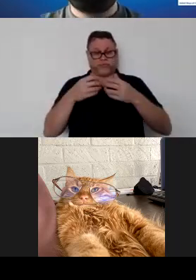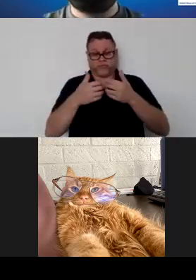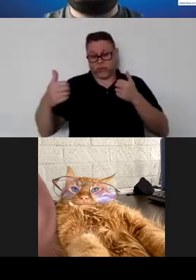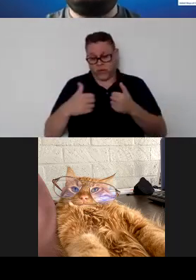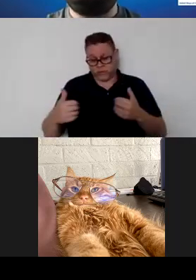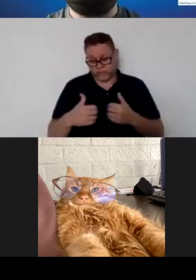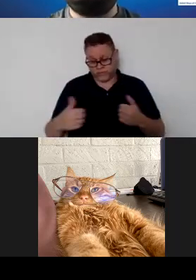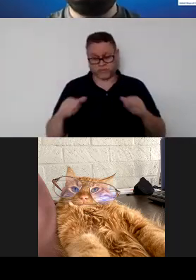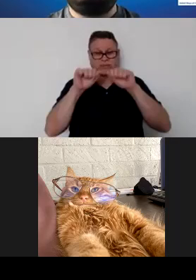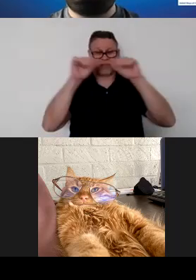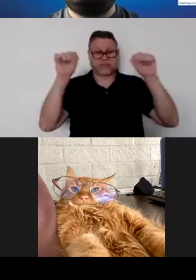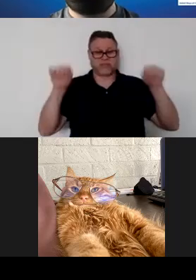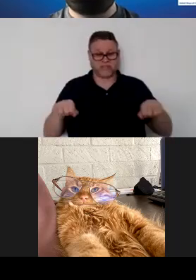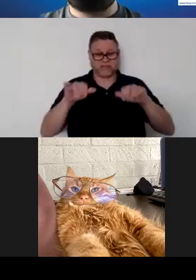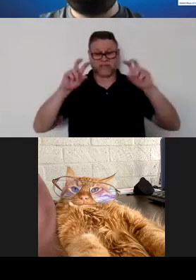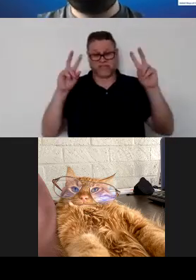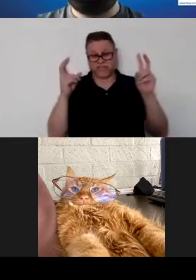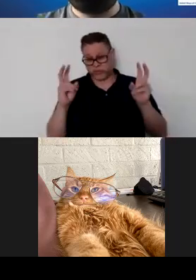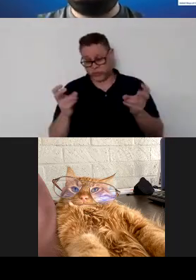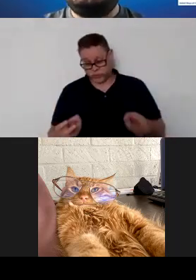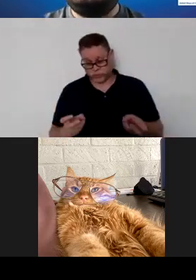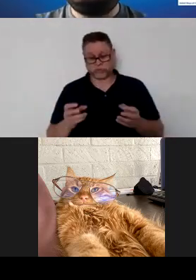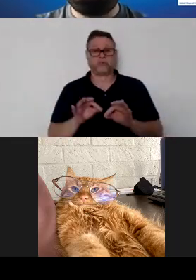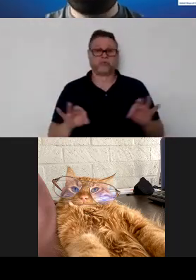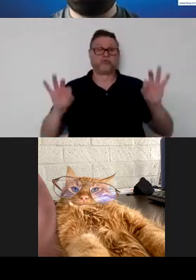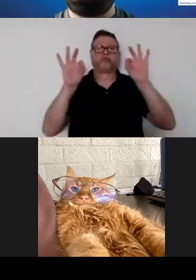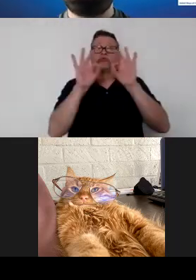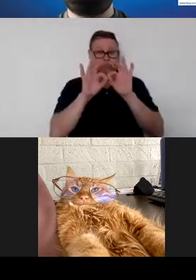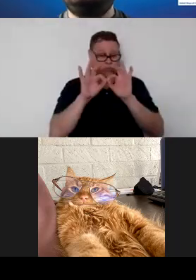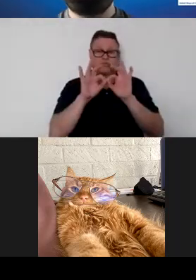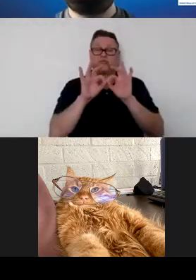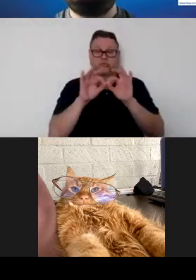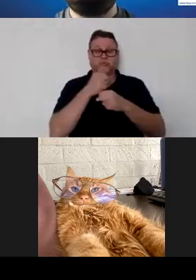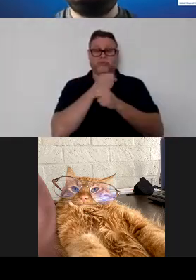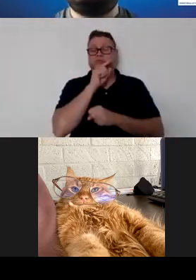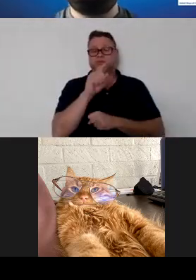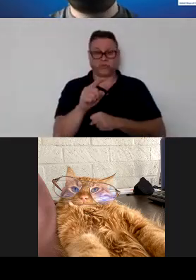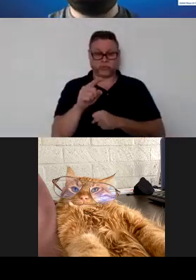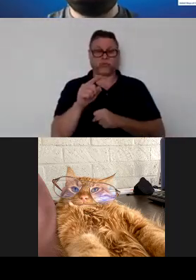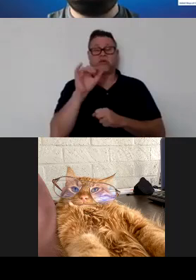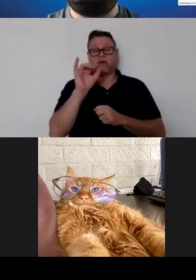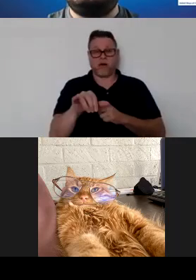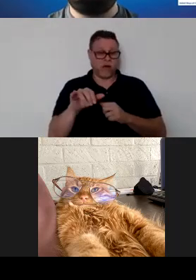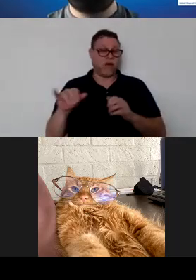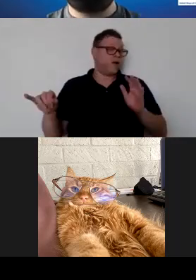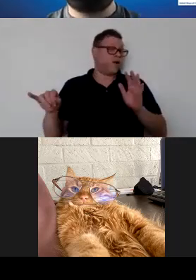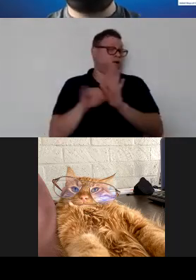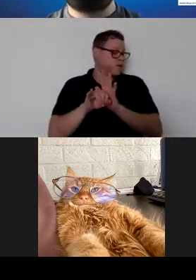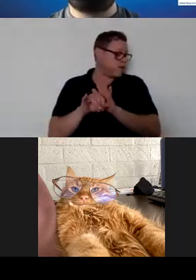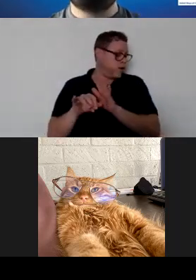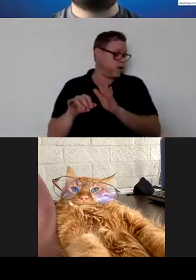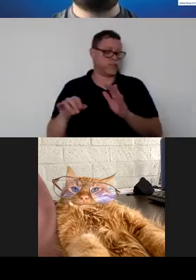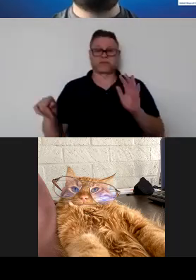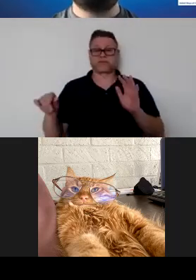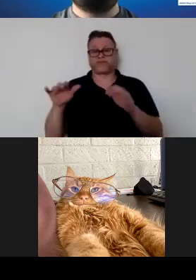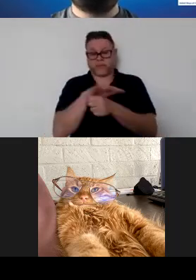these systematic issues, and crucial to doing that is really ensuring those instances are going to be identified locally. So